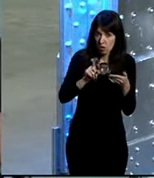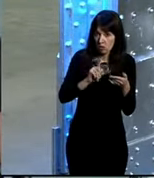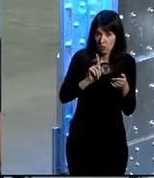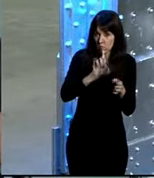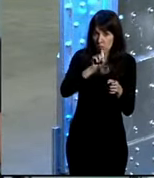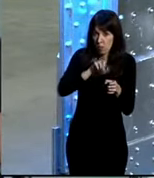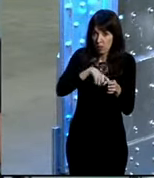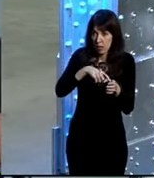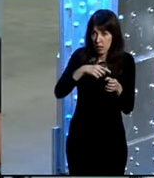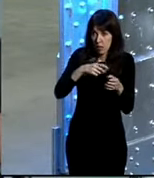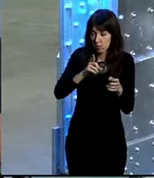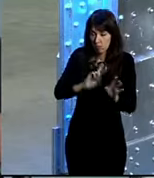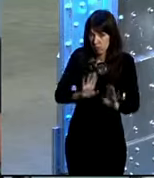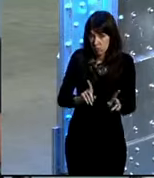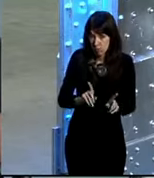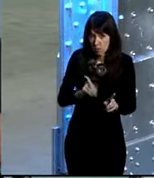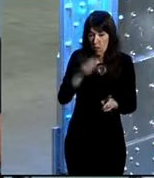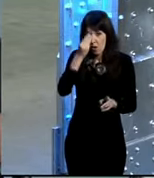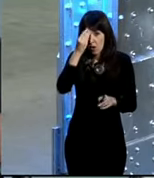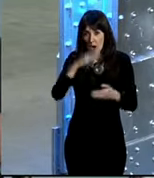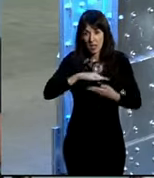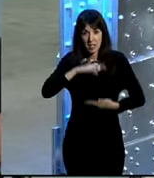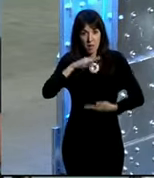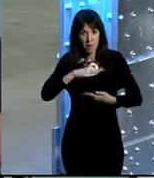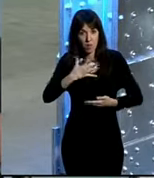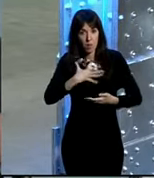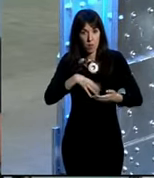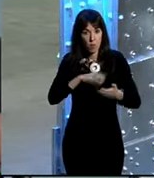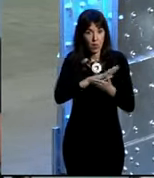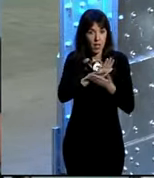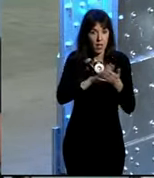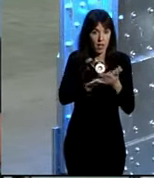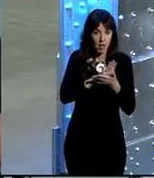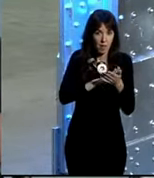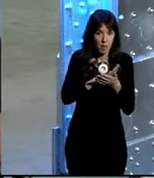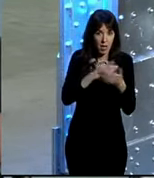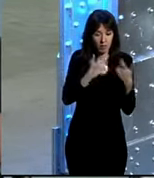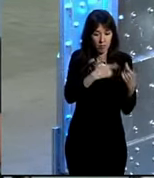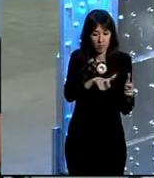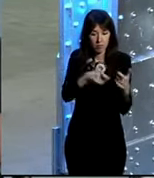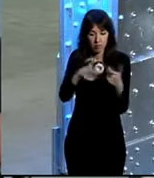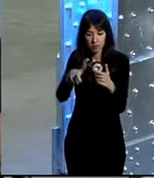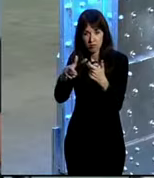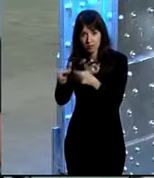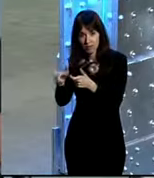of being able to talk to the different art forms, more of a creative lead, if you like, and